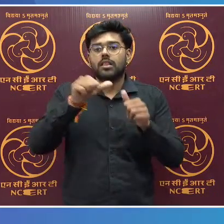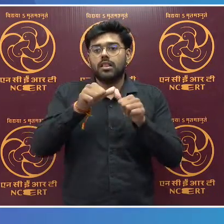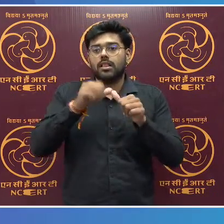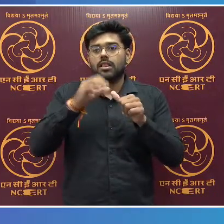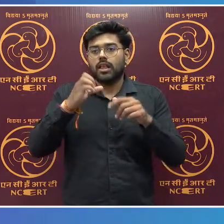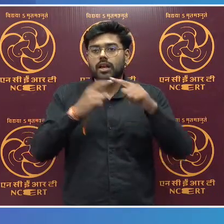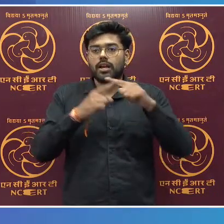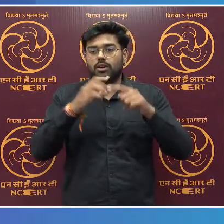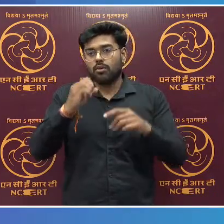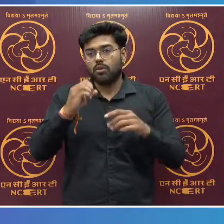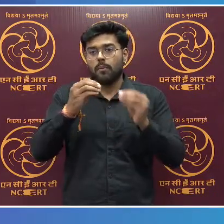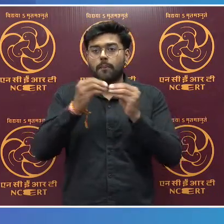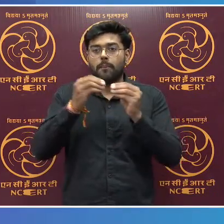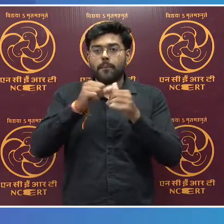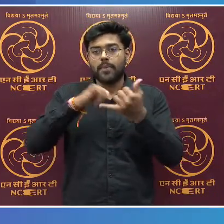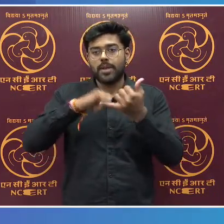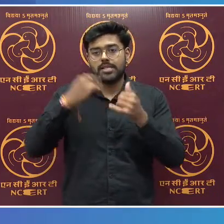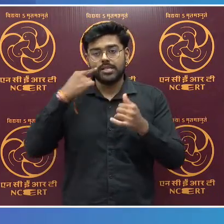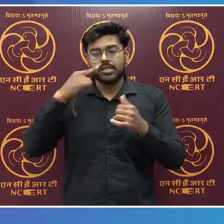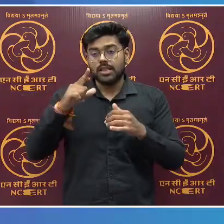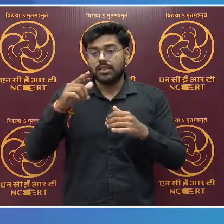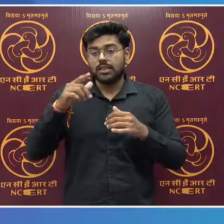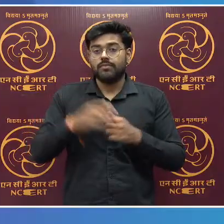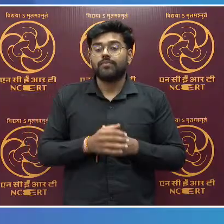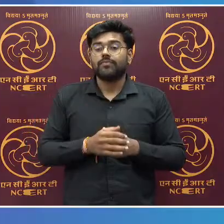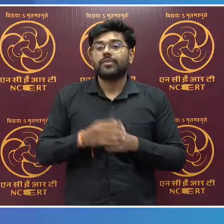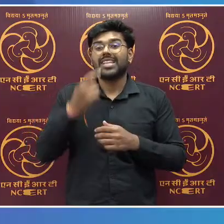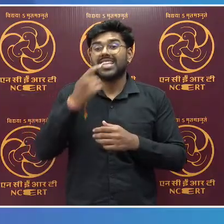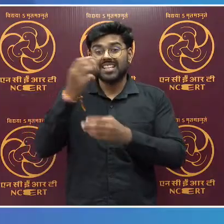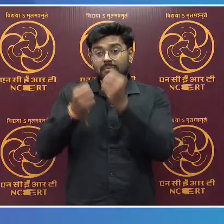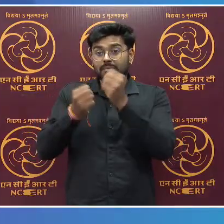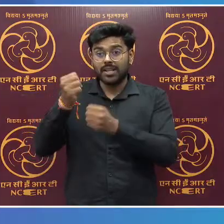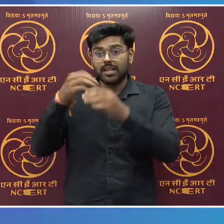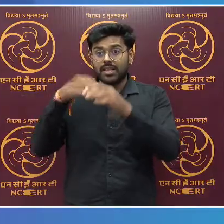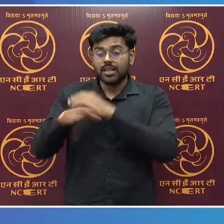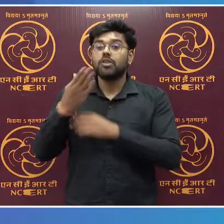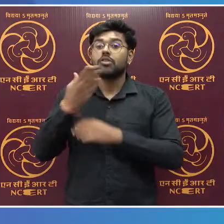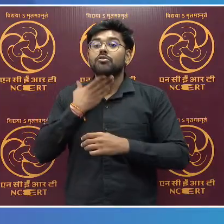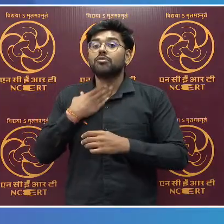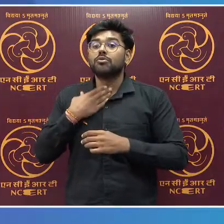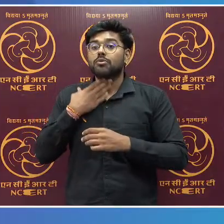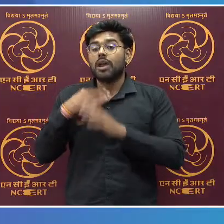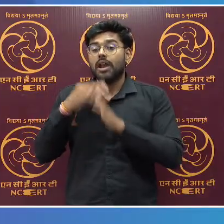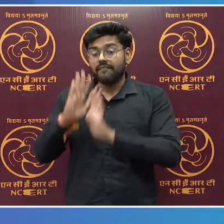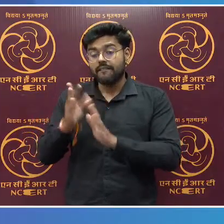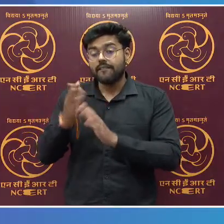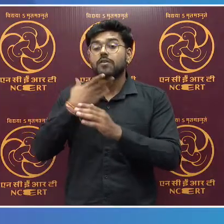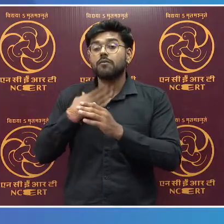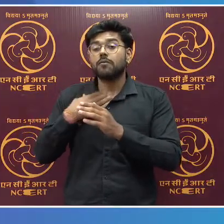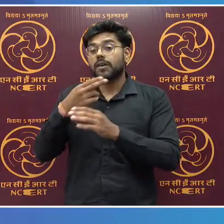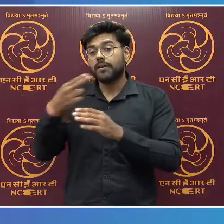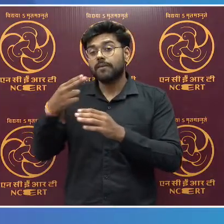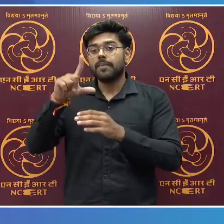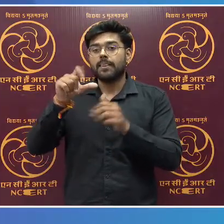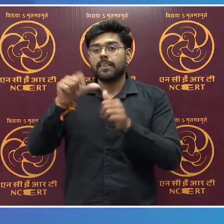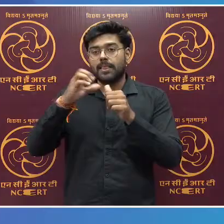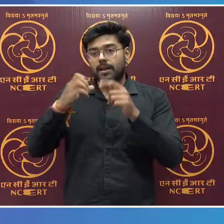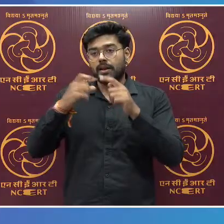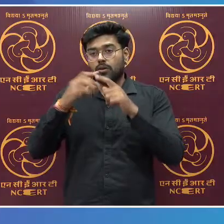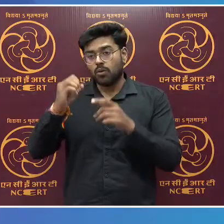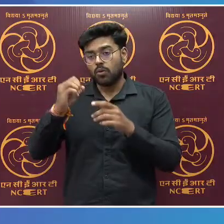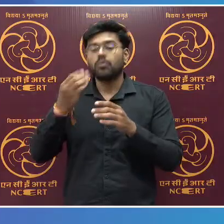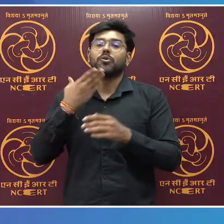lactobacillus, right? Milk contains a sugar that is called as lactose sugar. Now, that